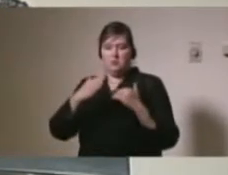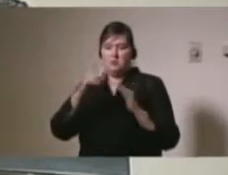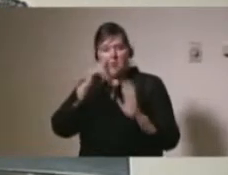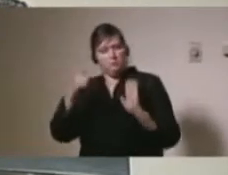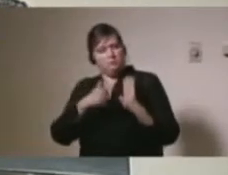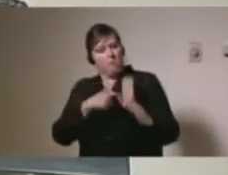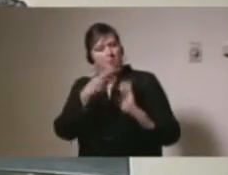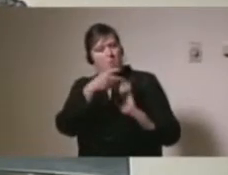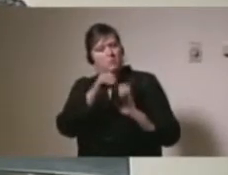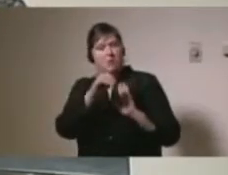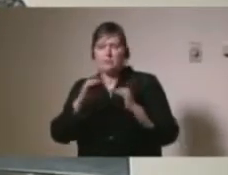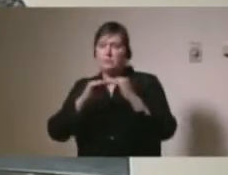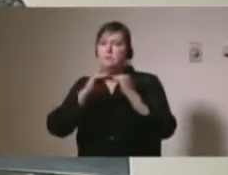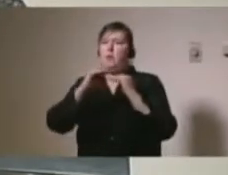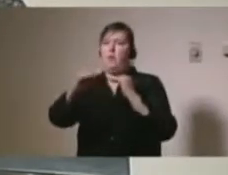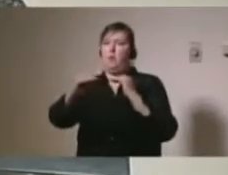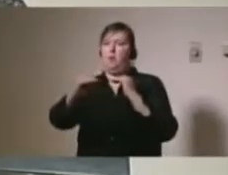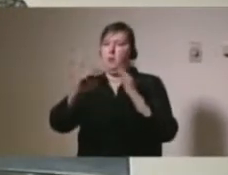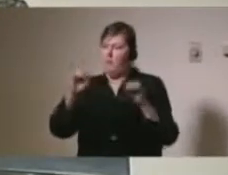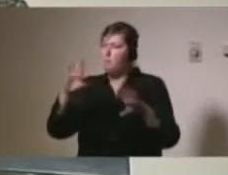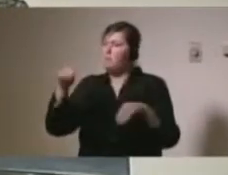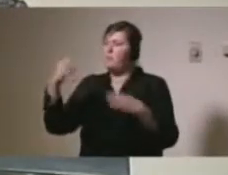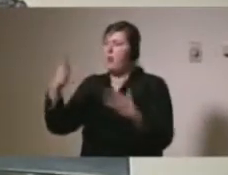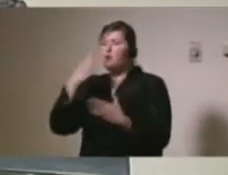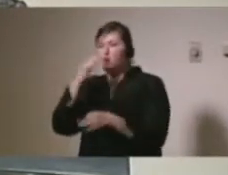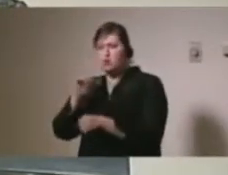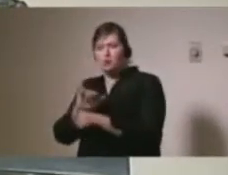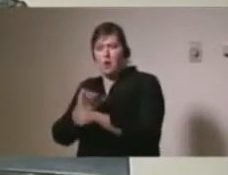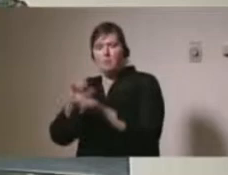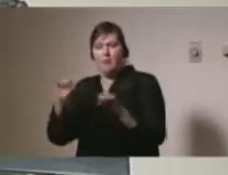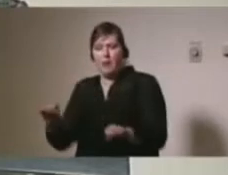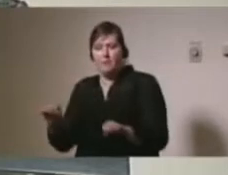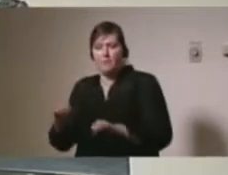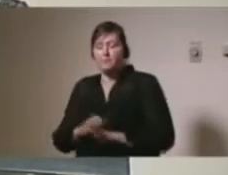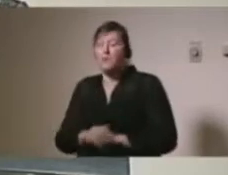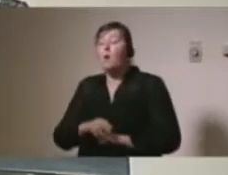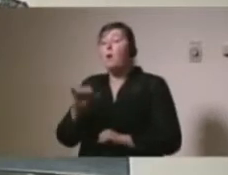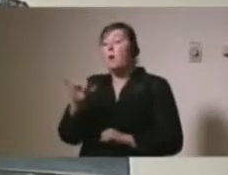bank. We've also worked at recruiting youth